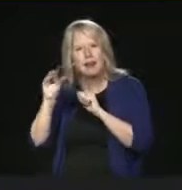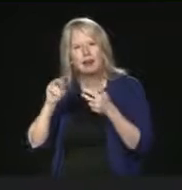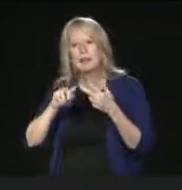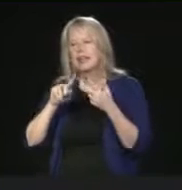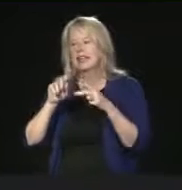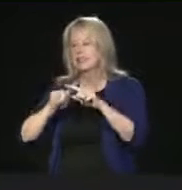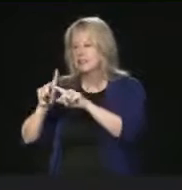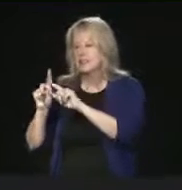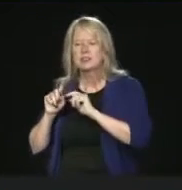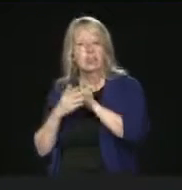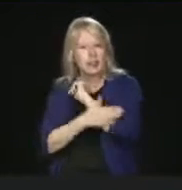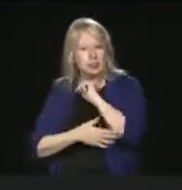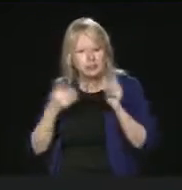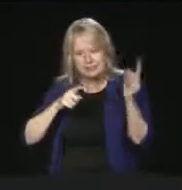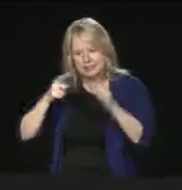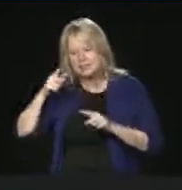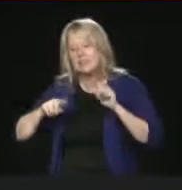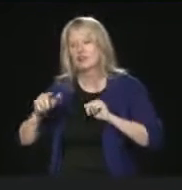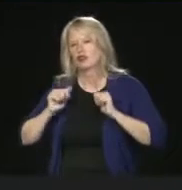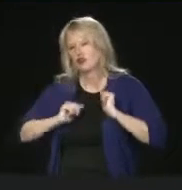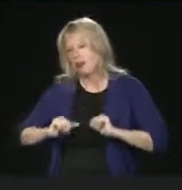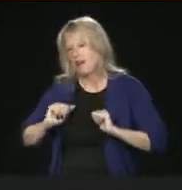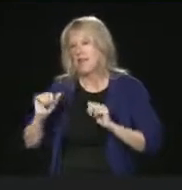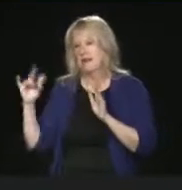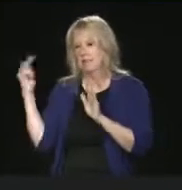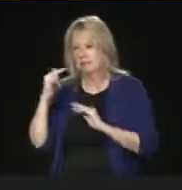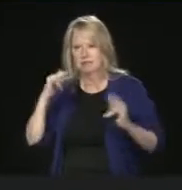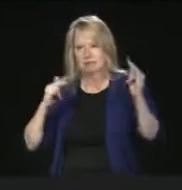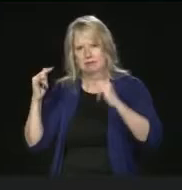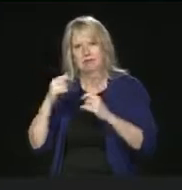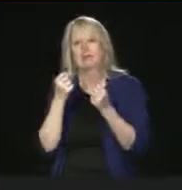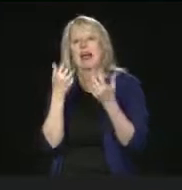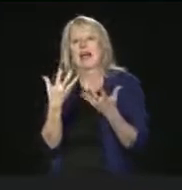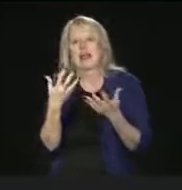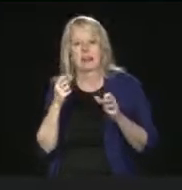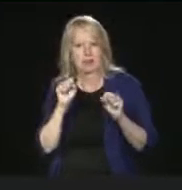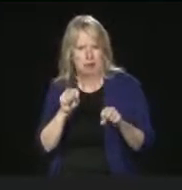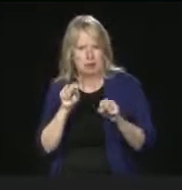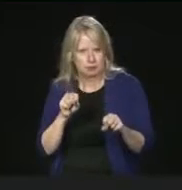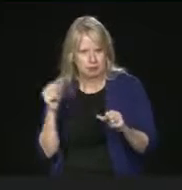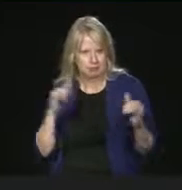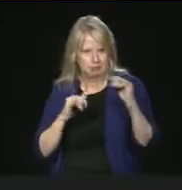try and bring home as many Canadians as possible. Merci. Last question, moderator.